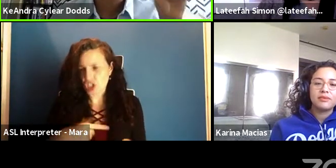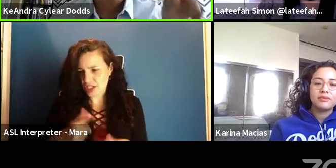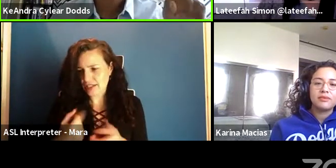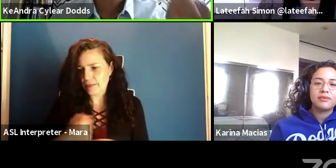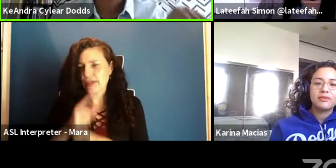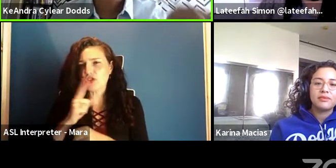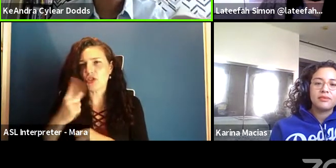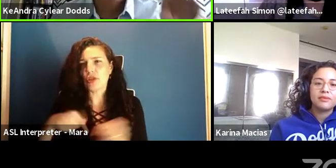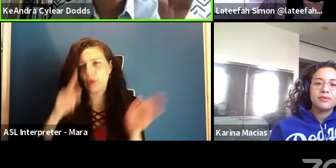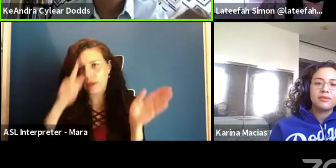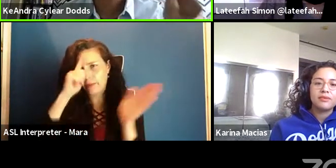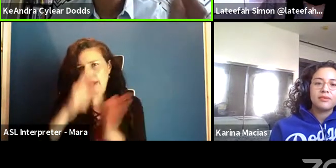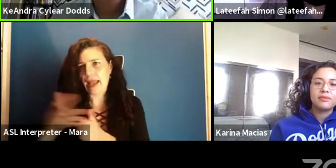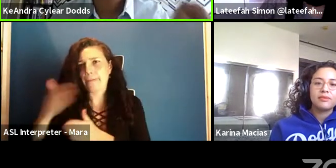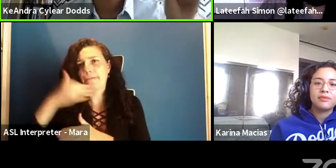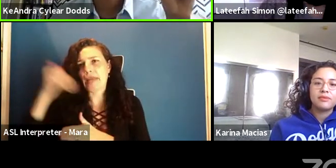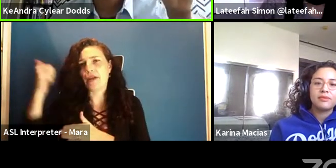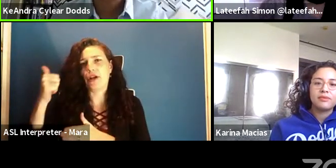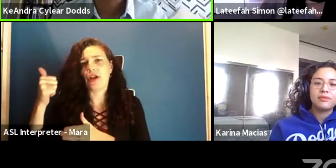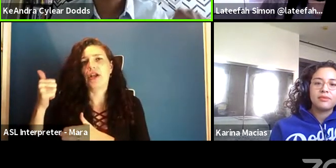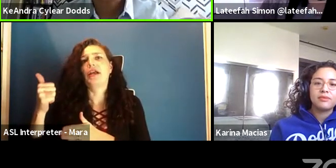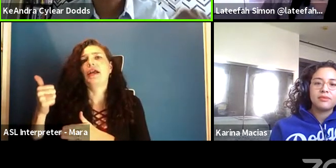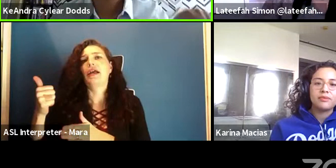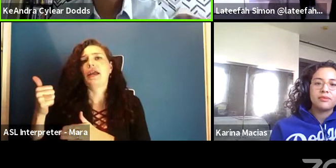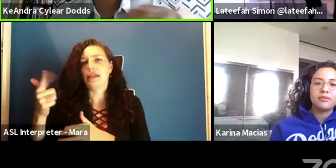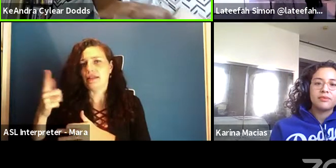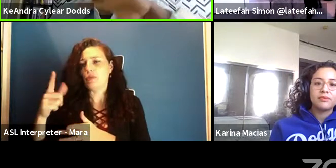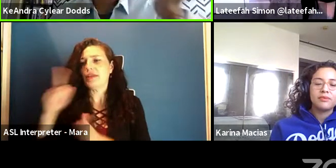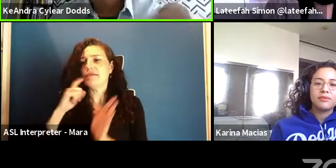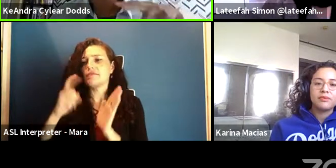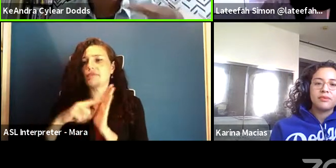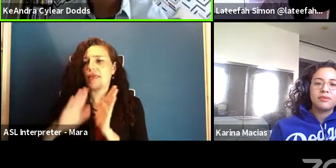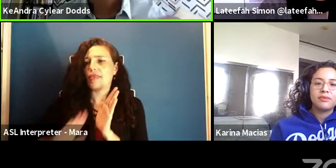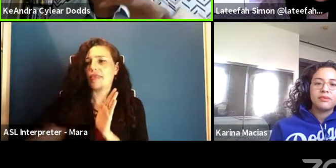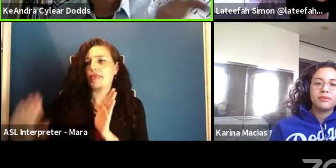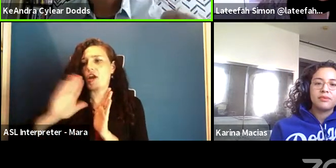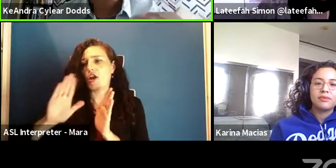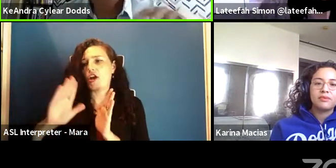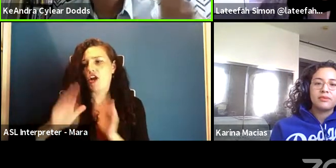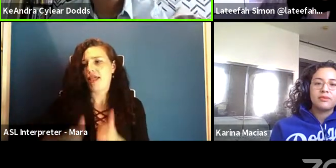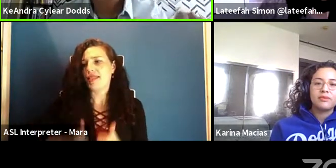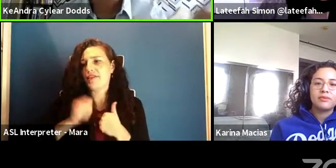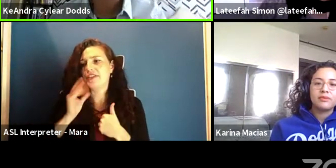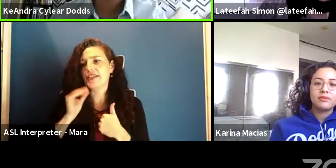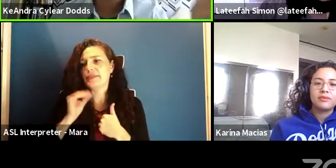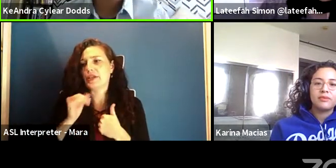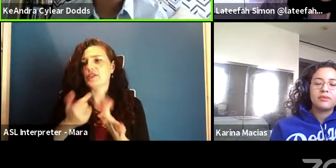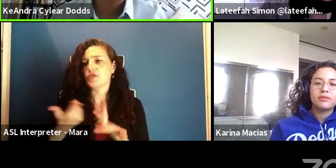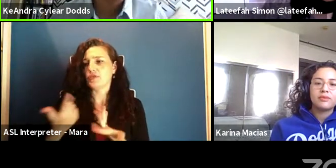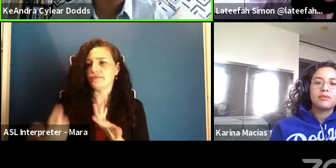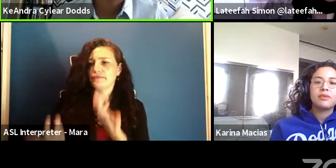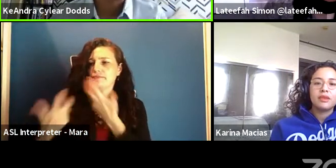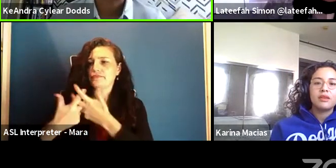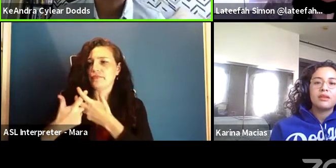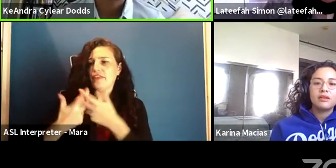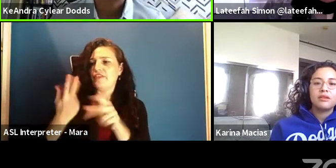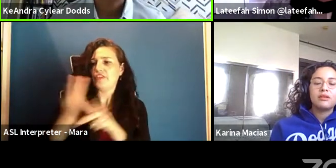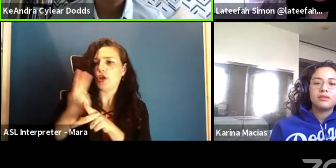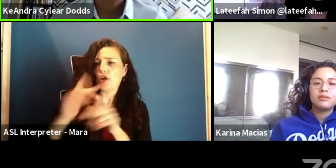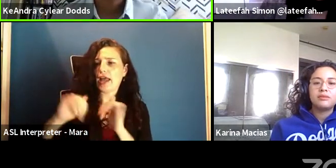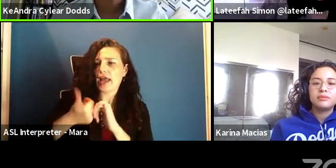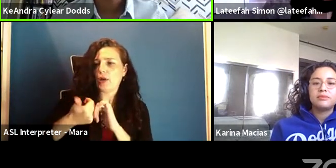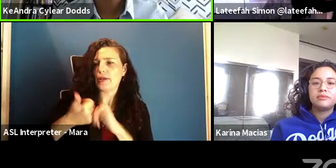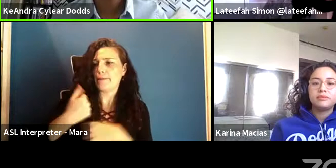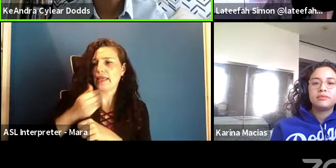planning better and we're recognizing the actual people and their lived experience of our systems, of our land use, et cetera, and trying to figure out how to make it work better for